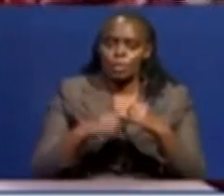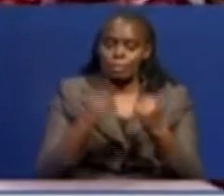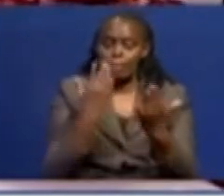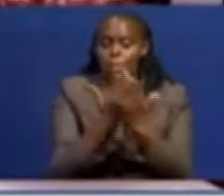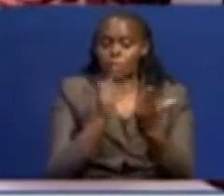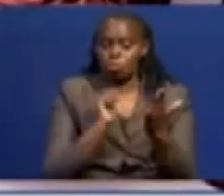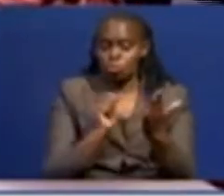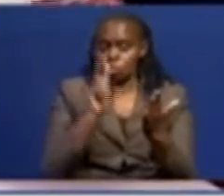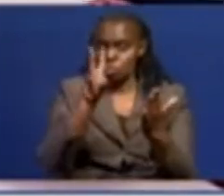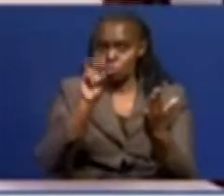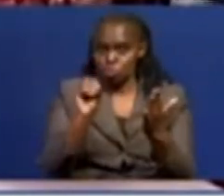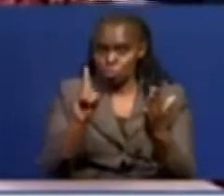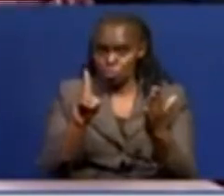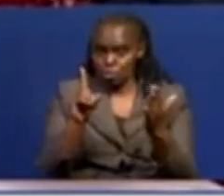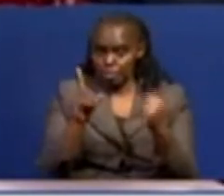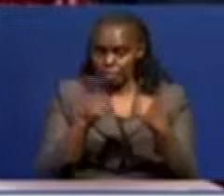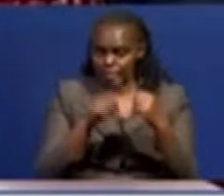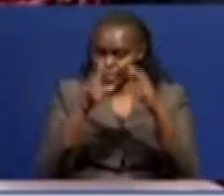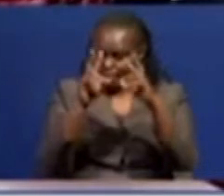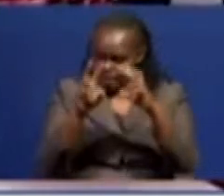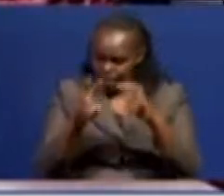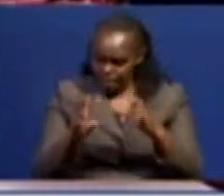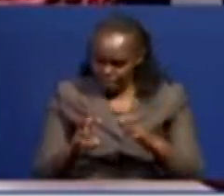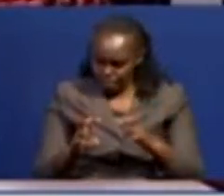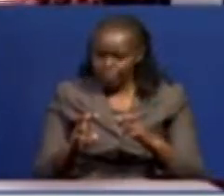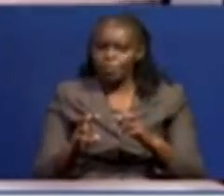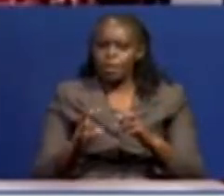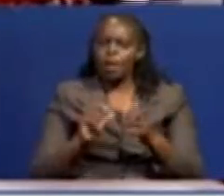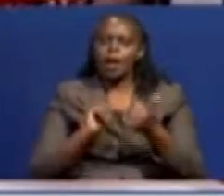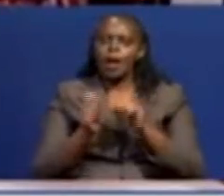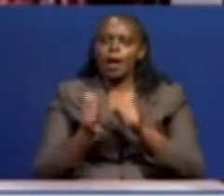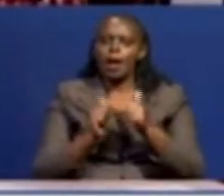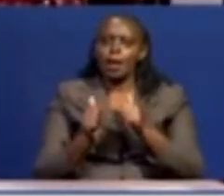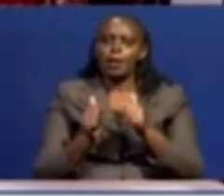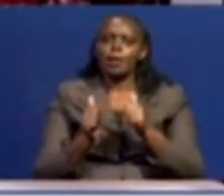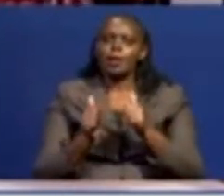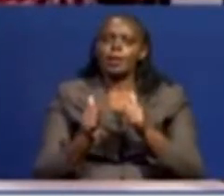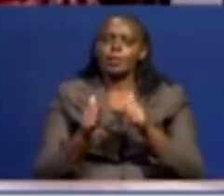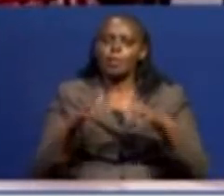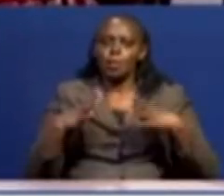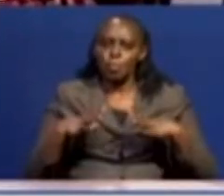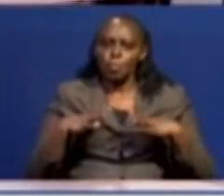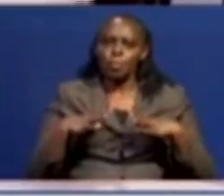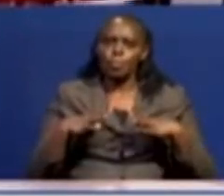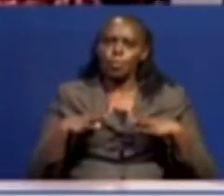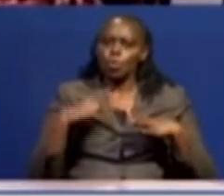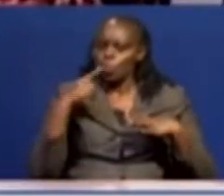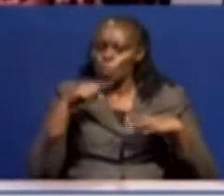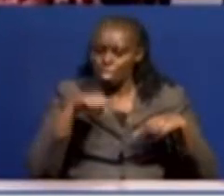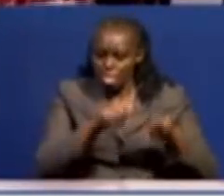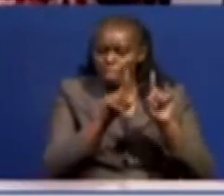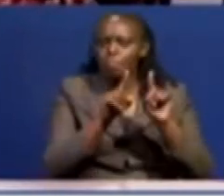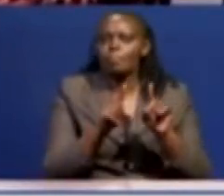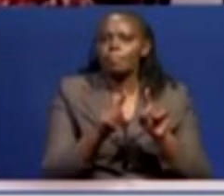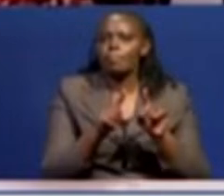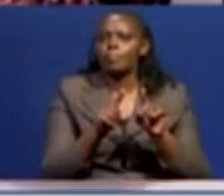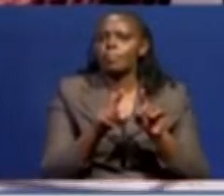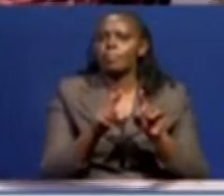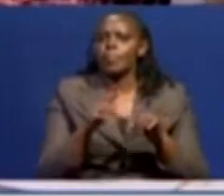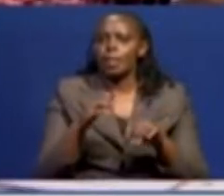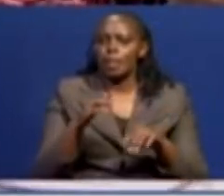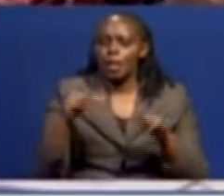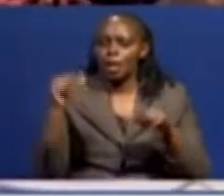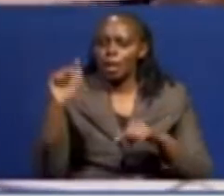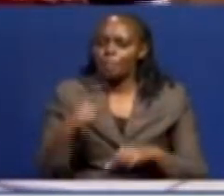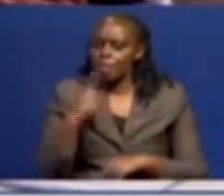on page 206 to investigate and take action against those that were them. How many